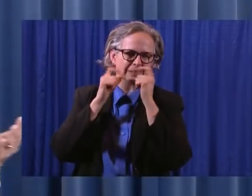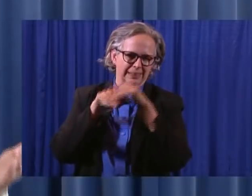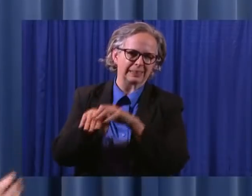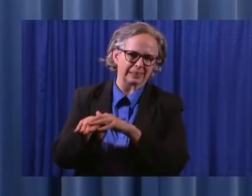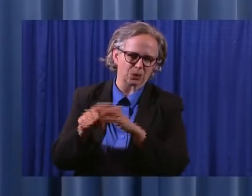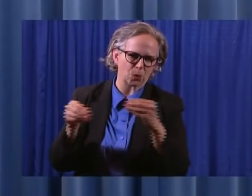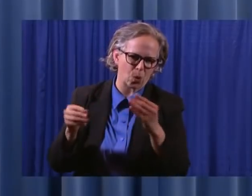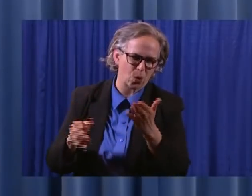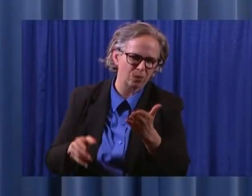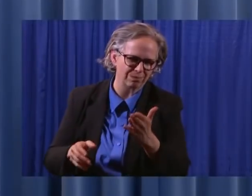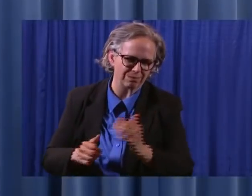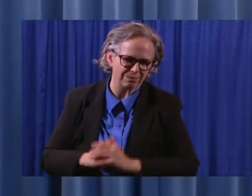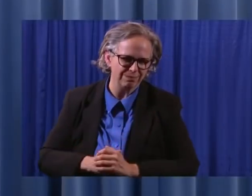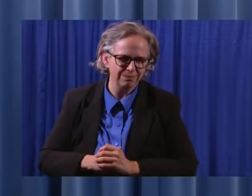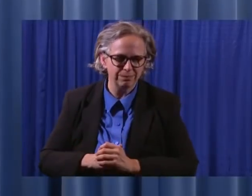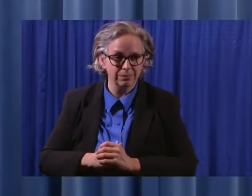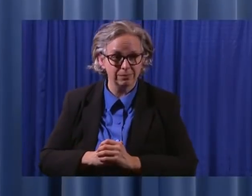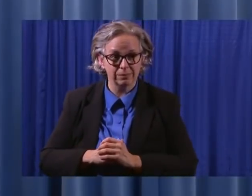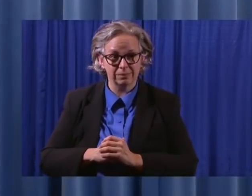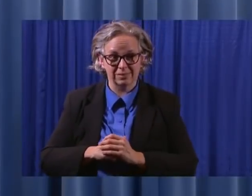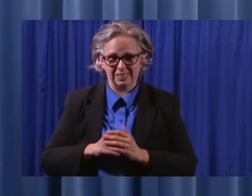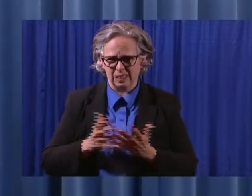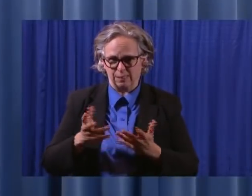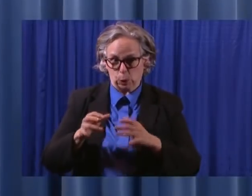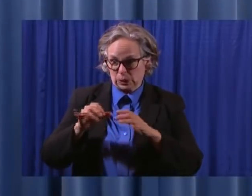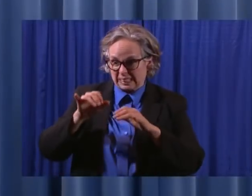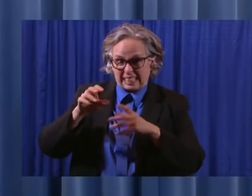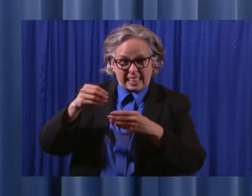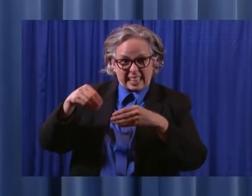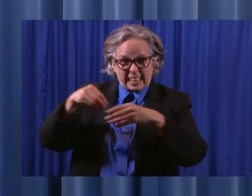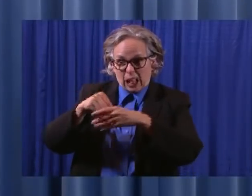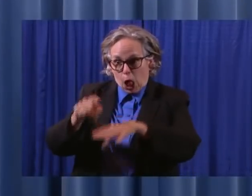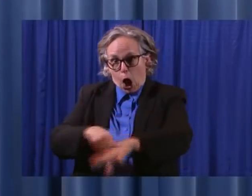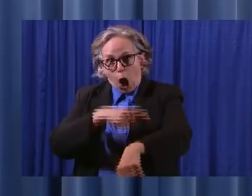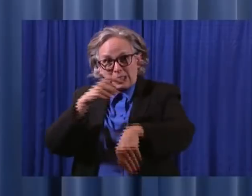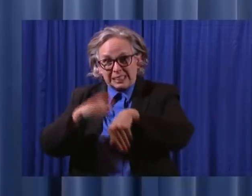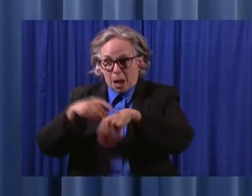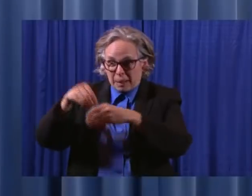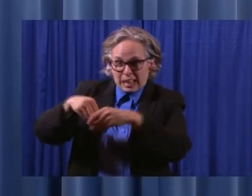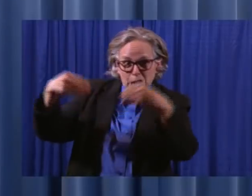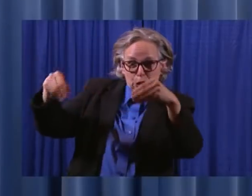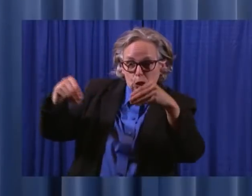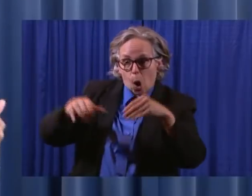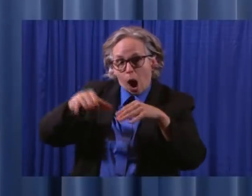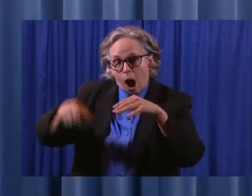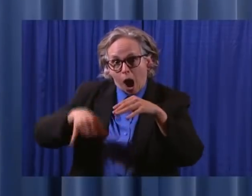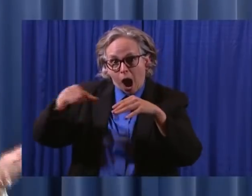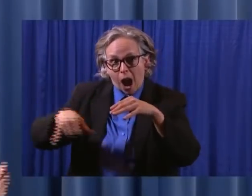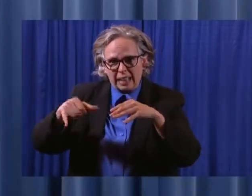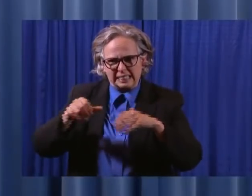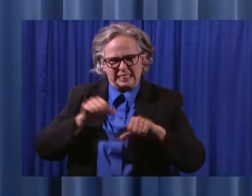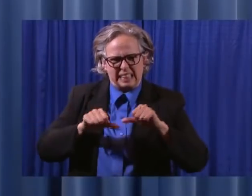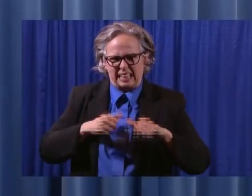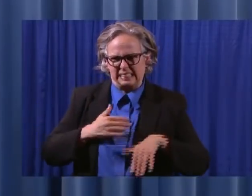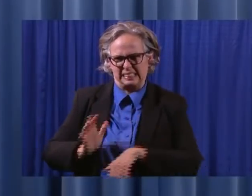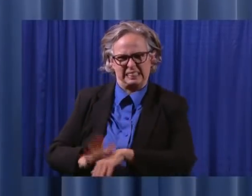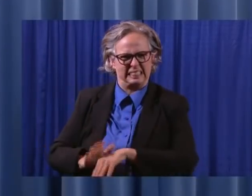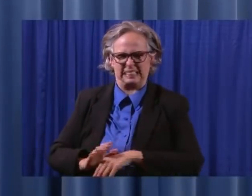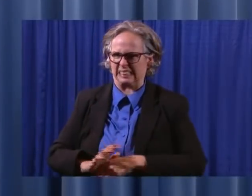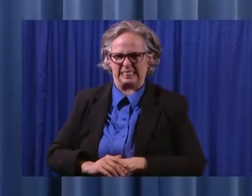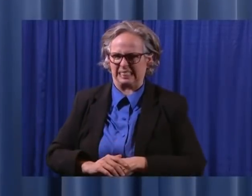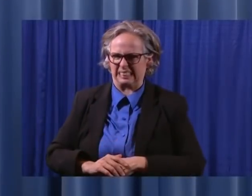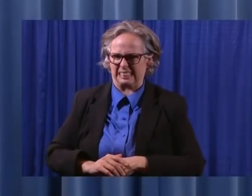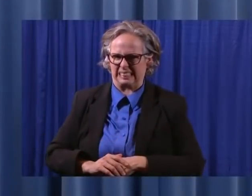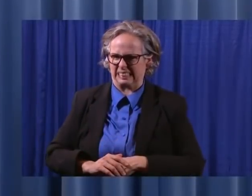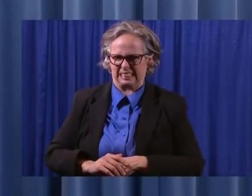a place for a period of time. That's the other thing that I know the scientists have told me that they worry about. You're sitting there close to somebody for a long period of